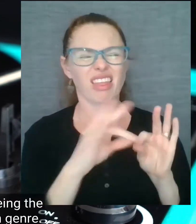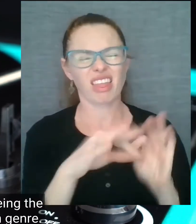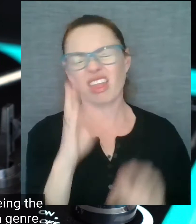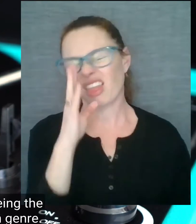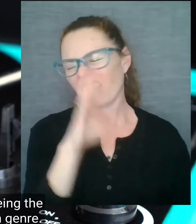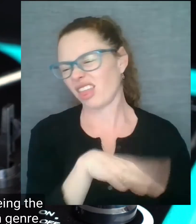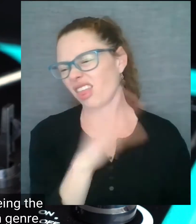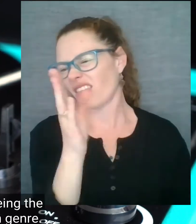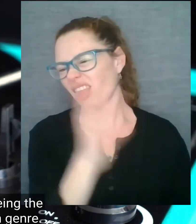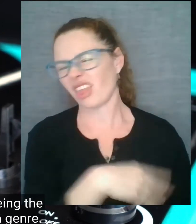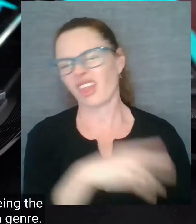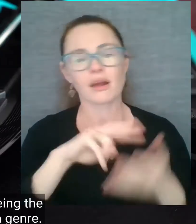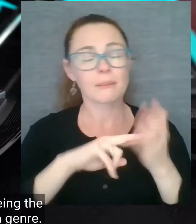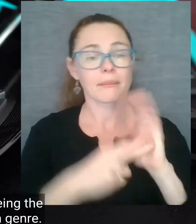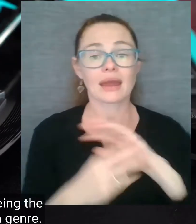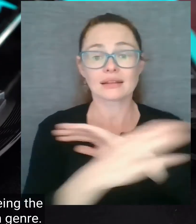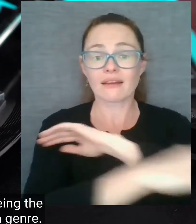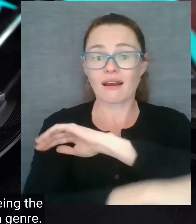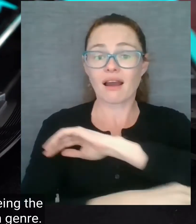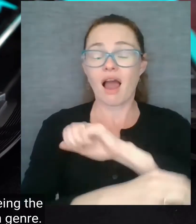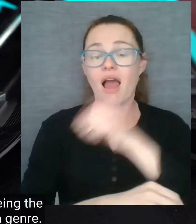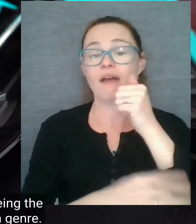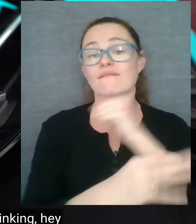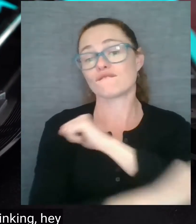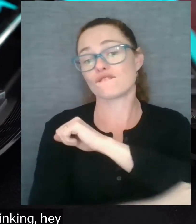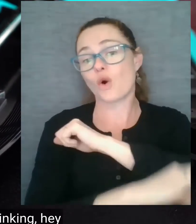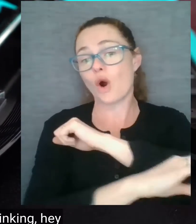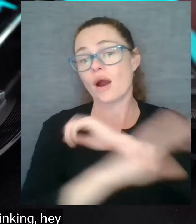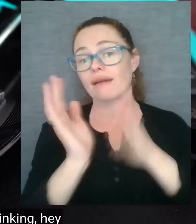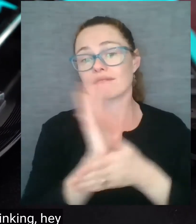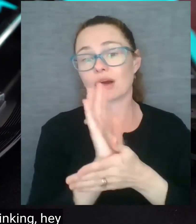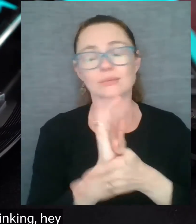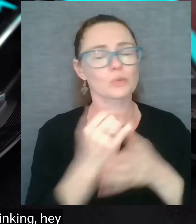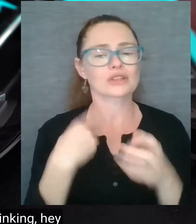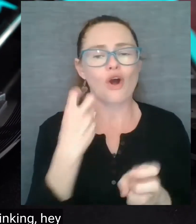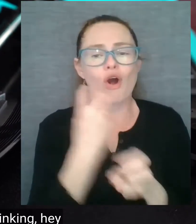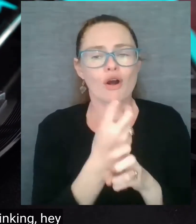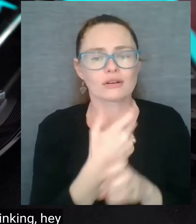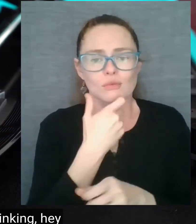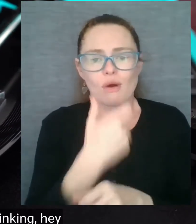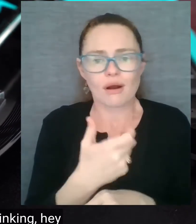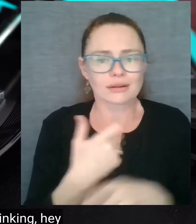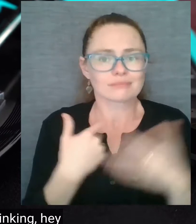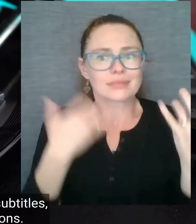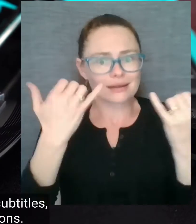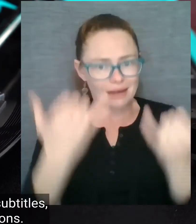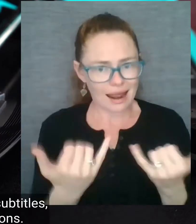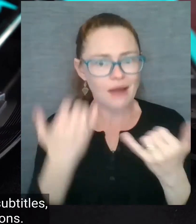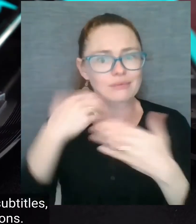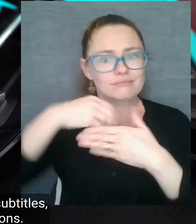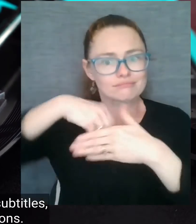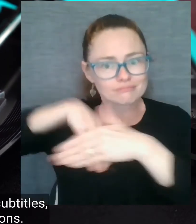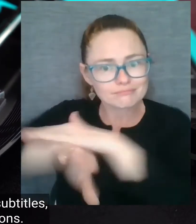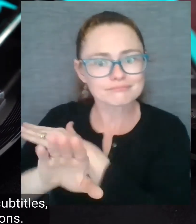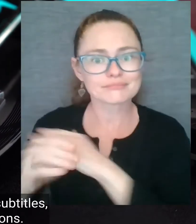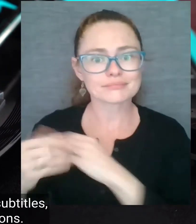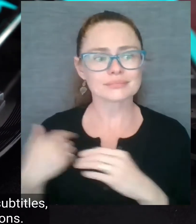to foreign films being the least watched film genre. Wait, I know you're thinking, hey, Squid